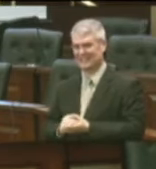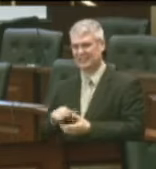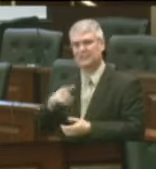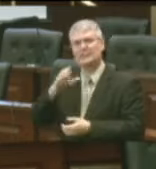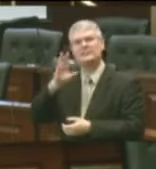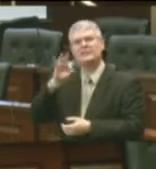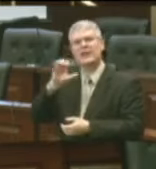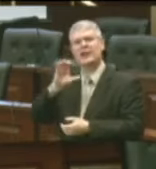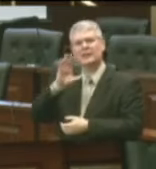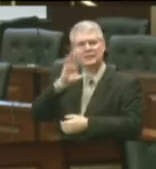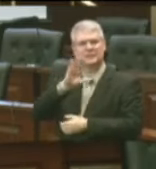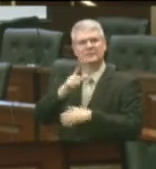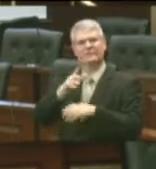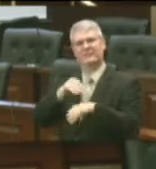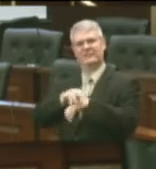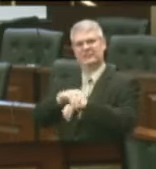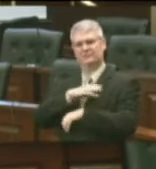Tuesday?